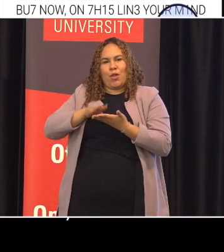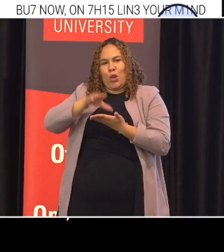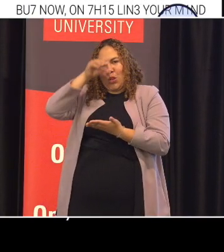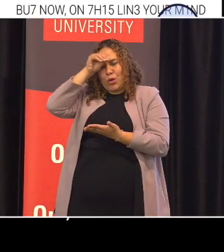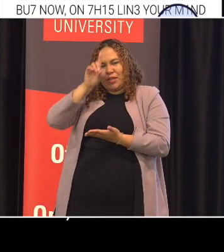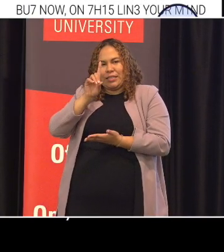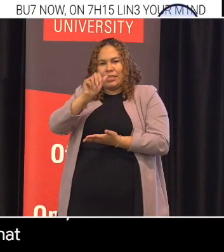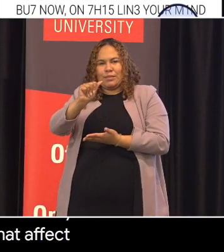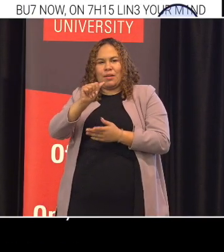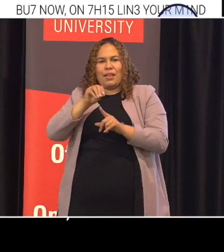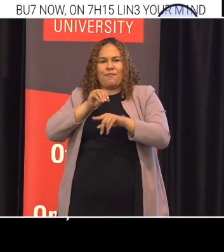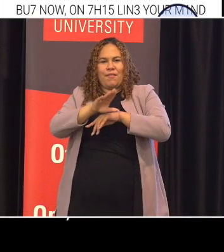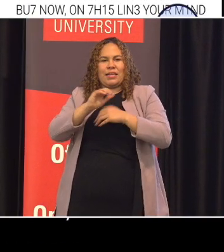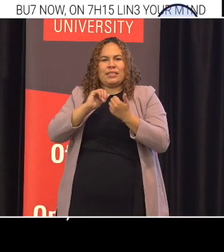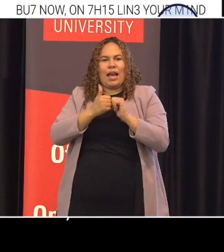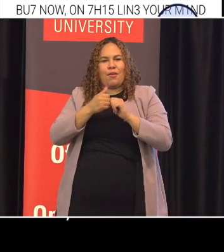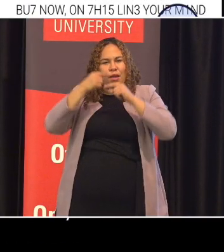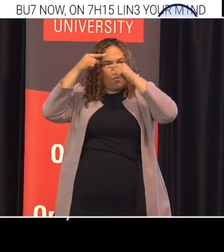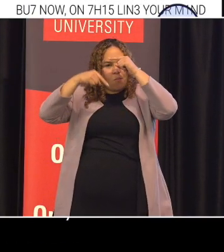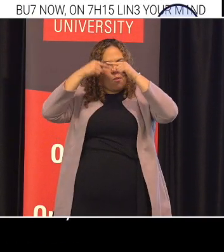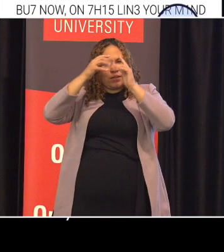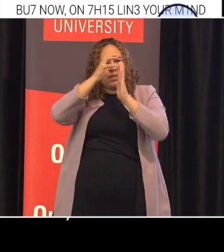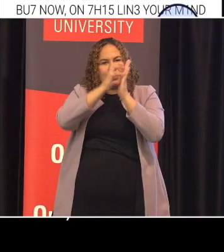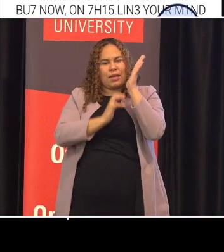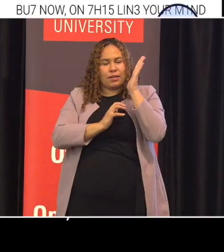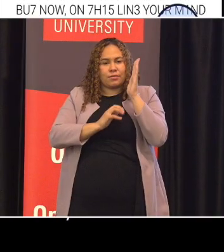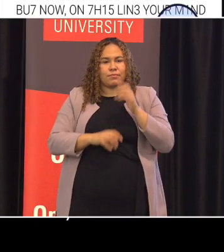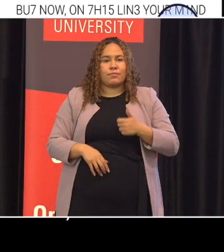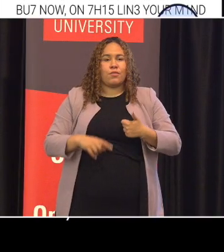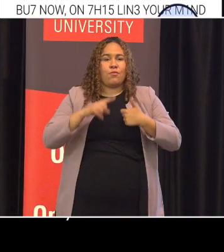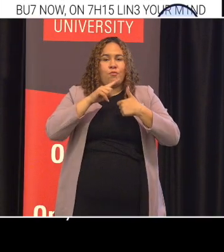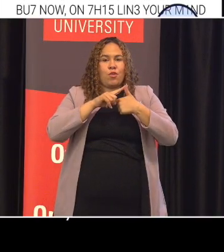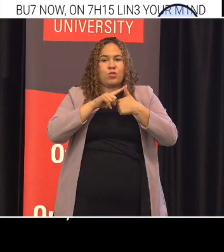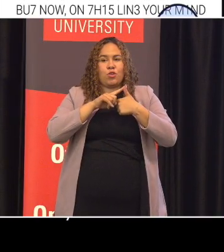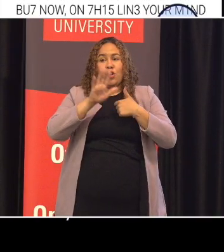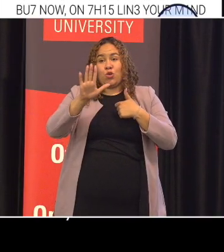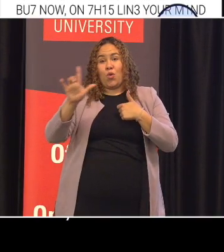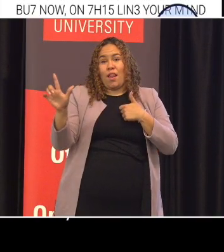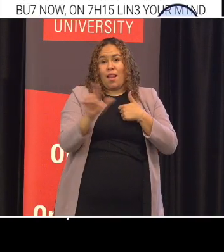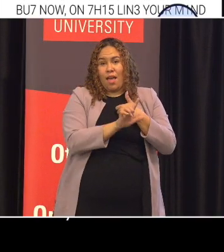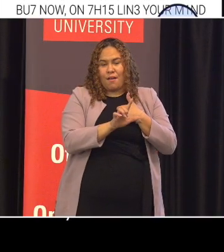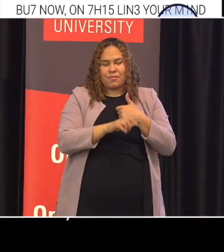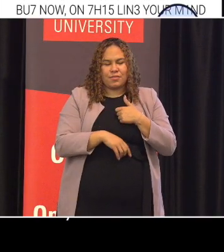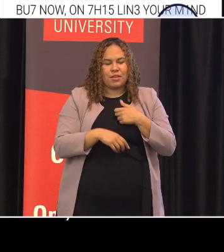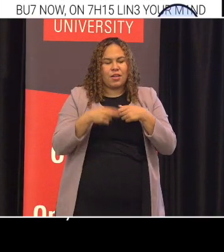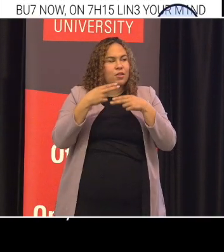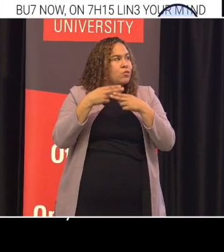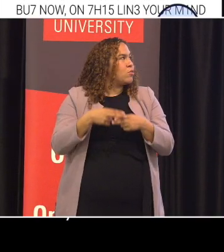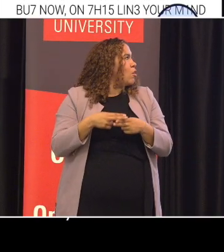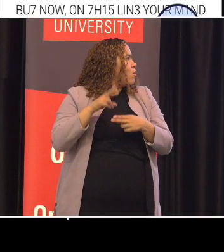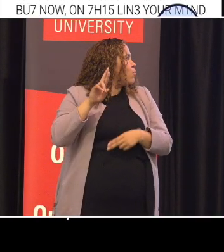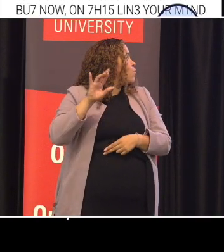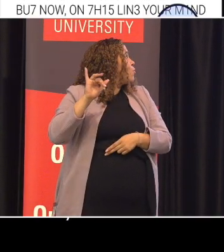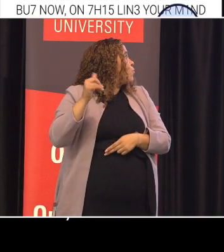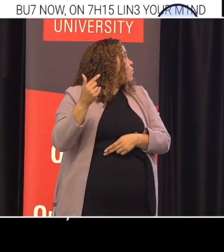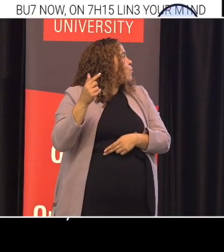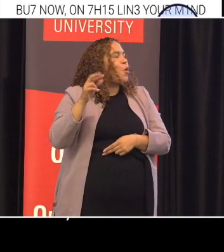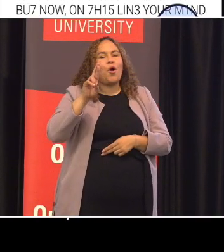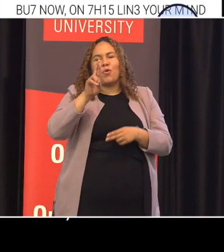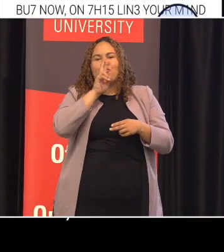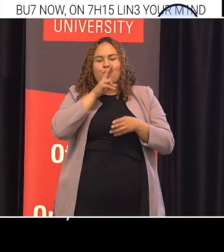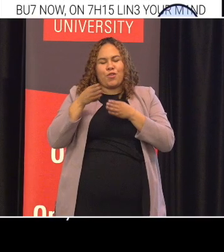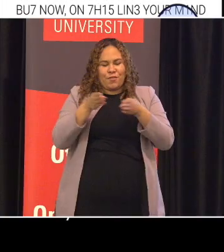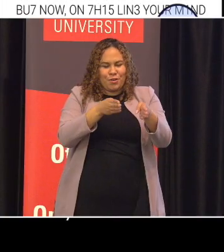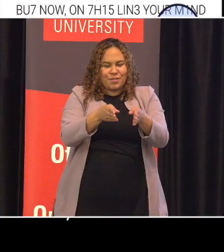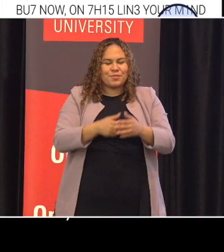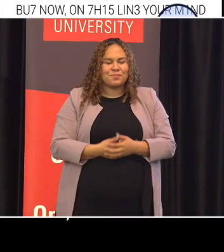disability that affects how they process text. The first one, all the way to your left, is called rivers. So literally in their mind's